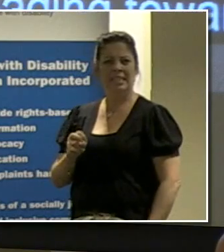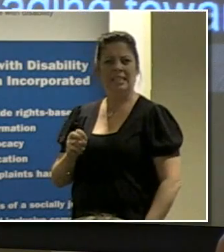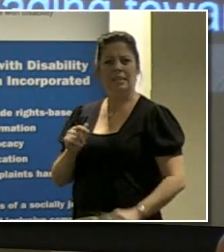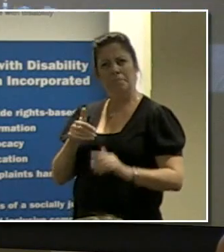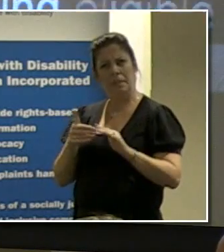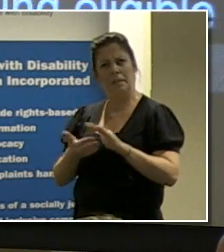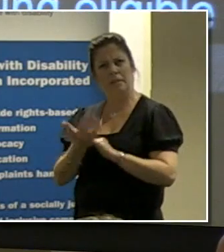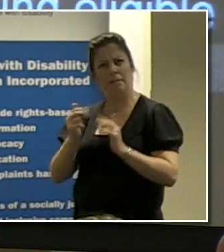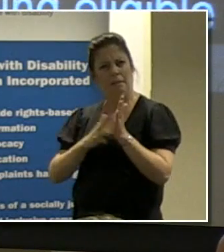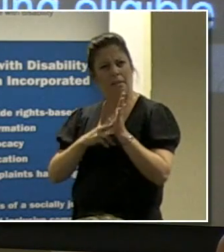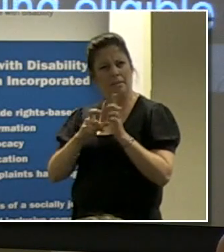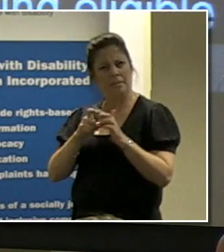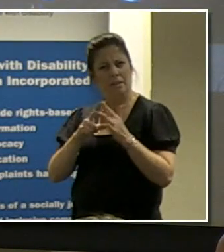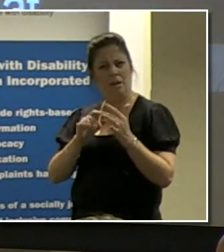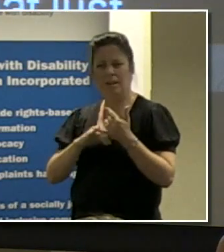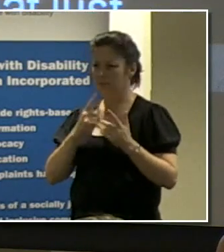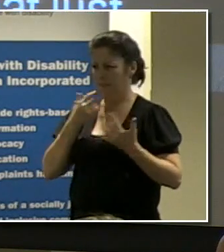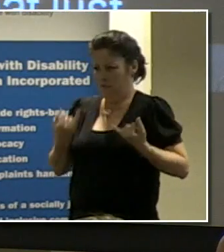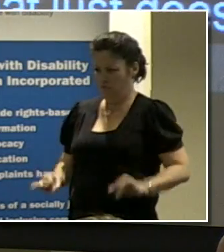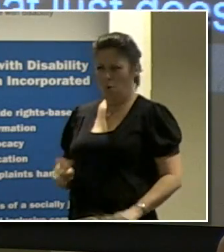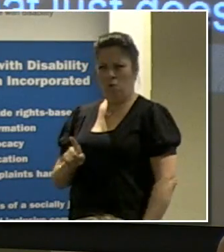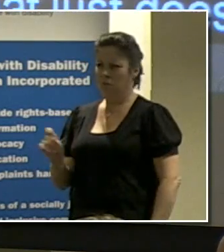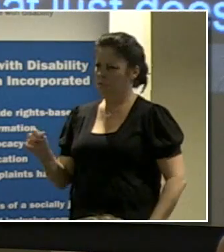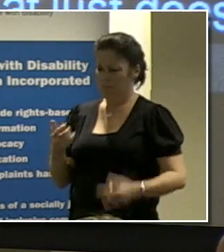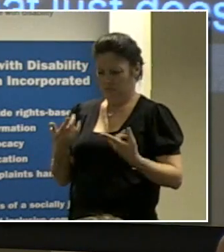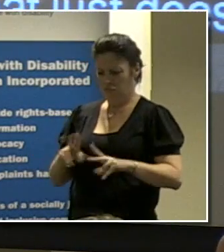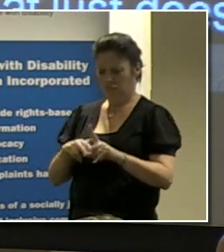scheme, and that just doesn't ring true.